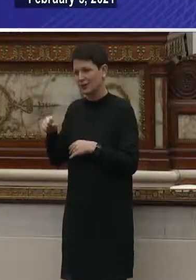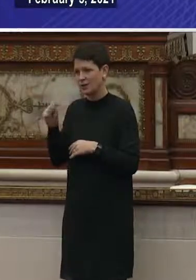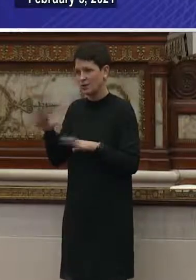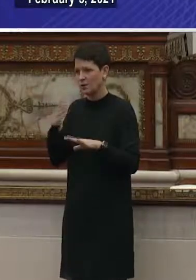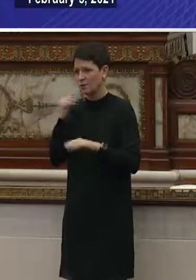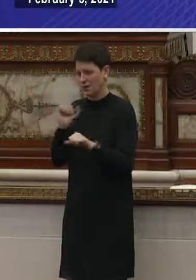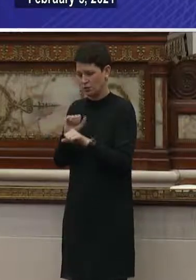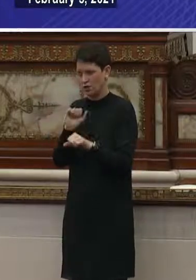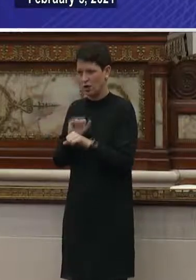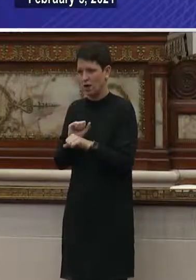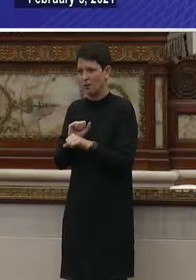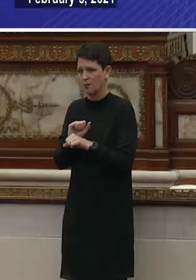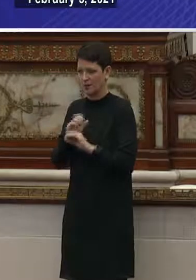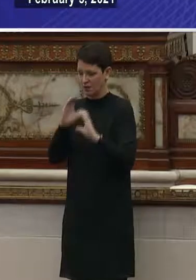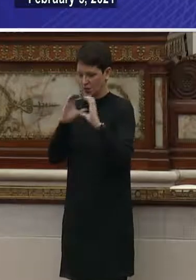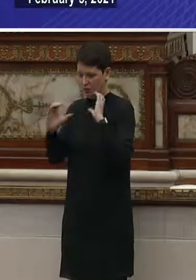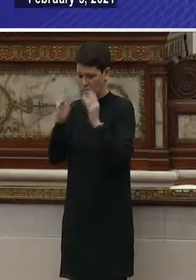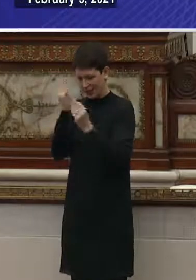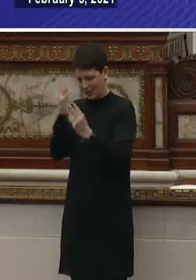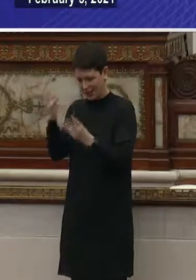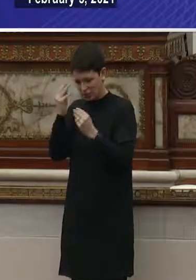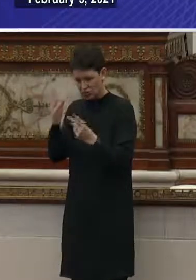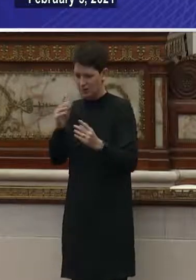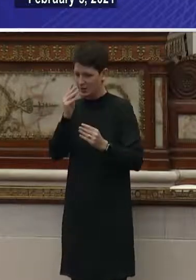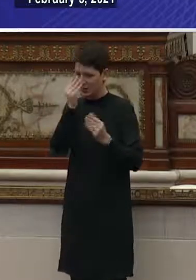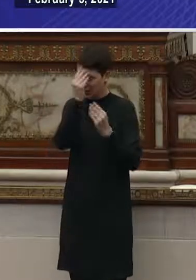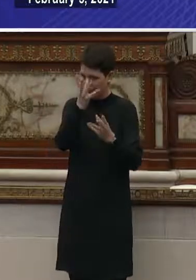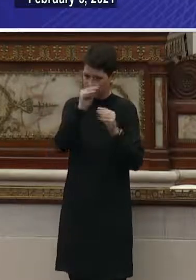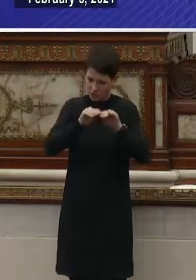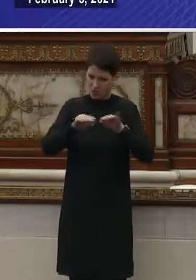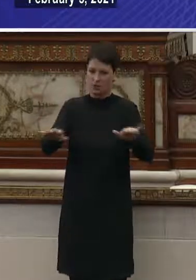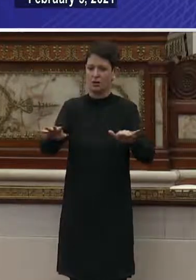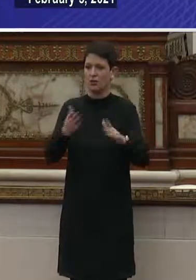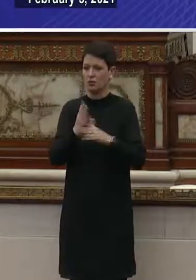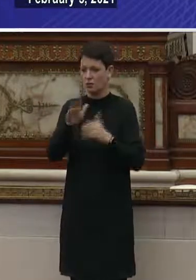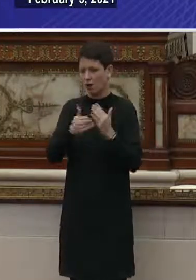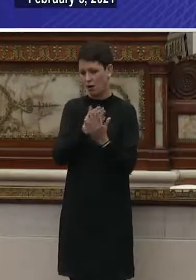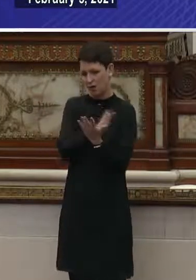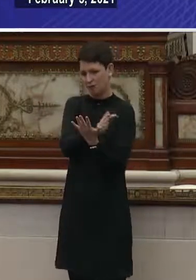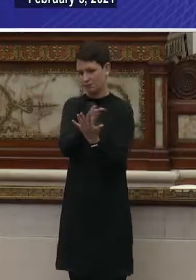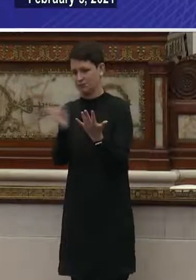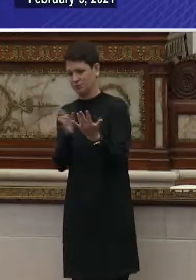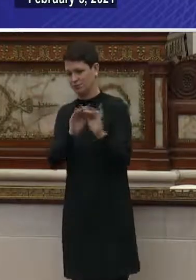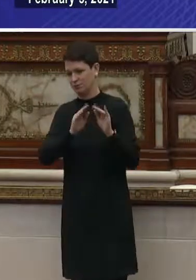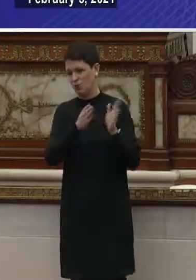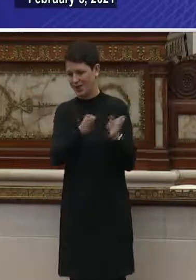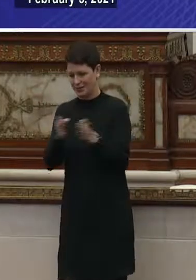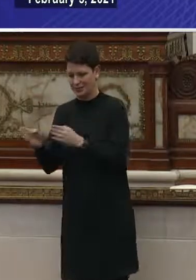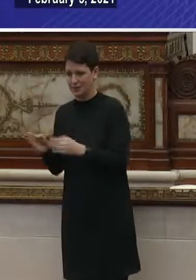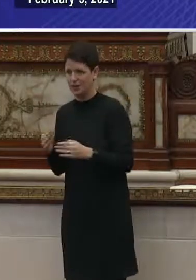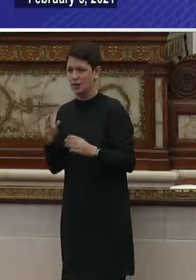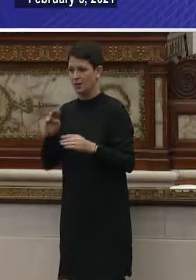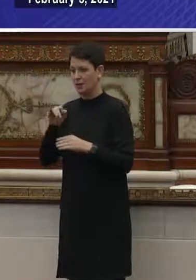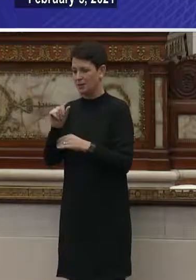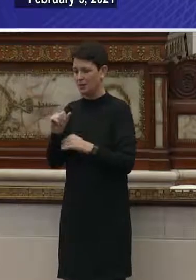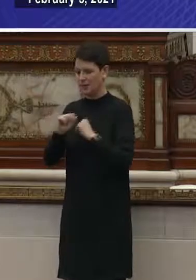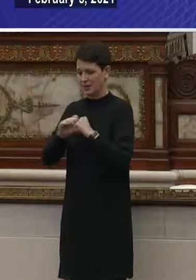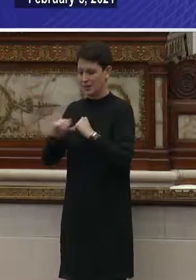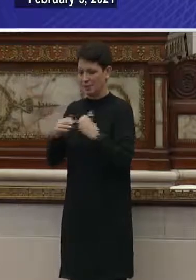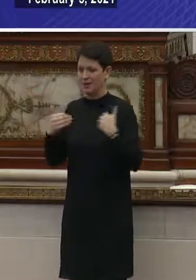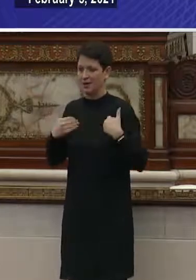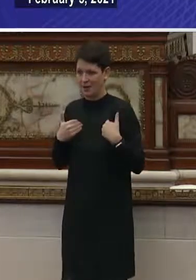better job of communication and information through all channels. We actually have a media campaign that